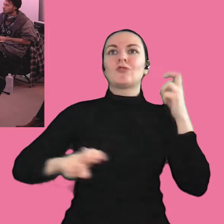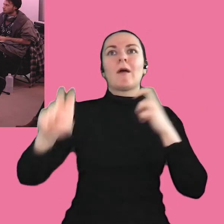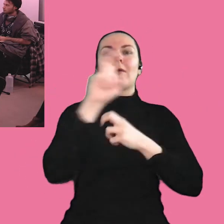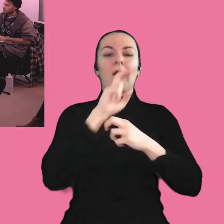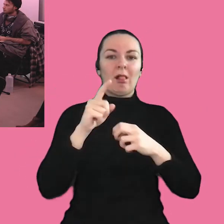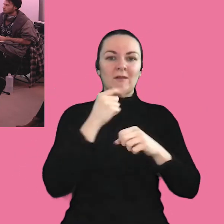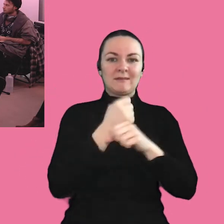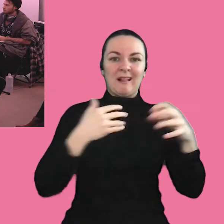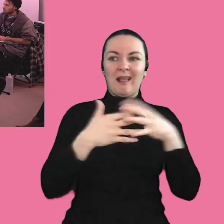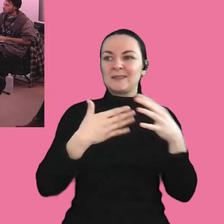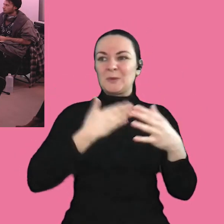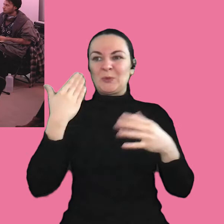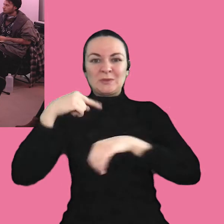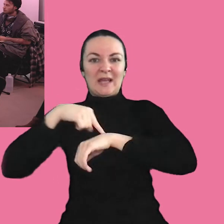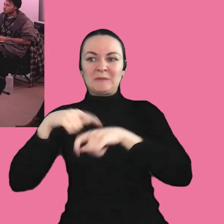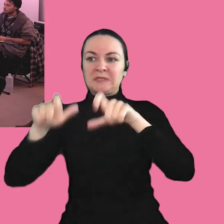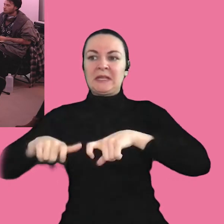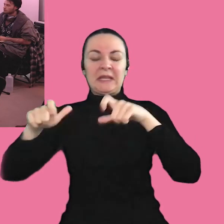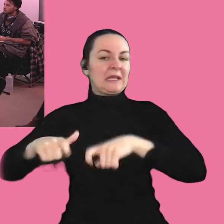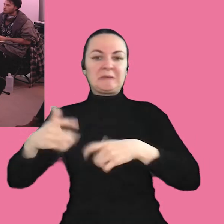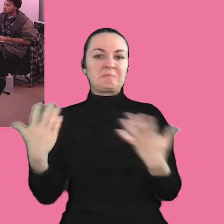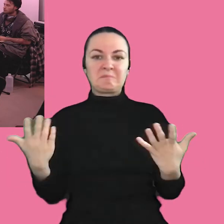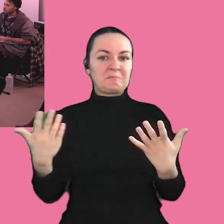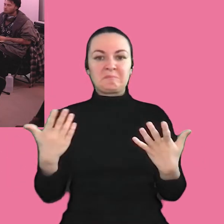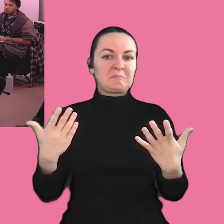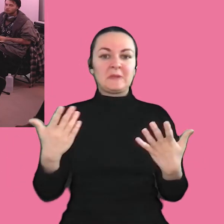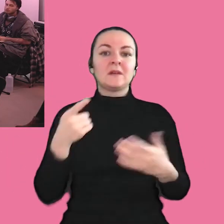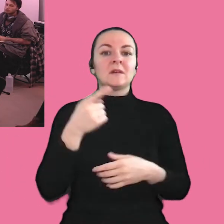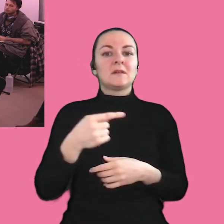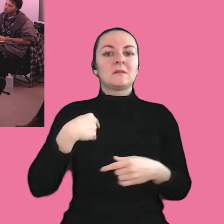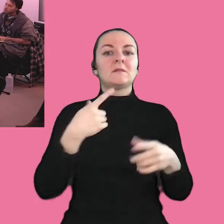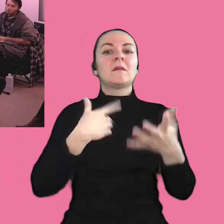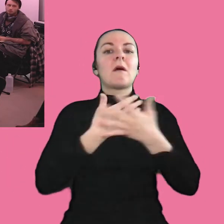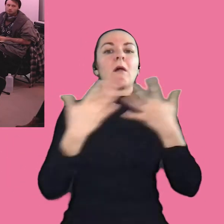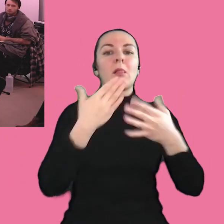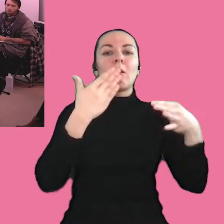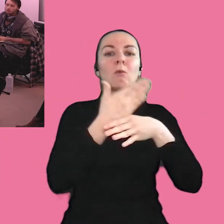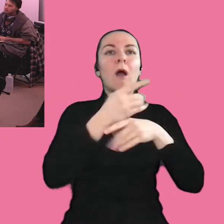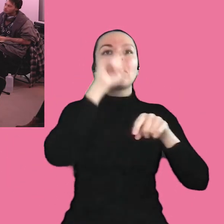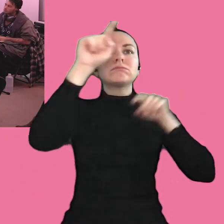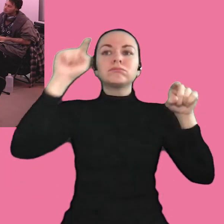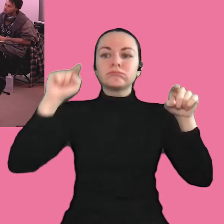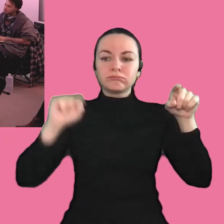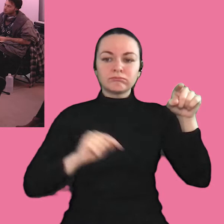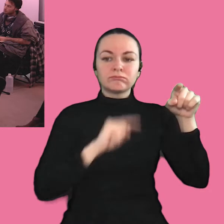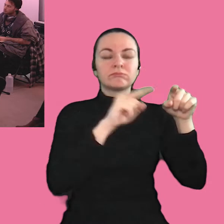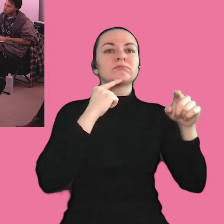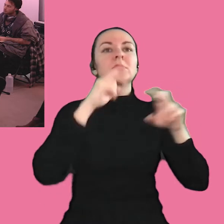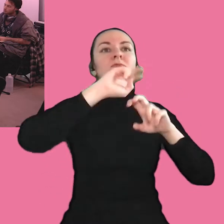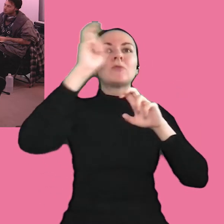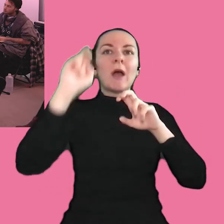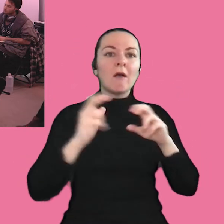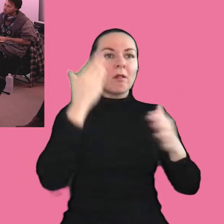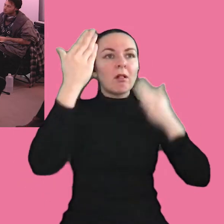around a lot, that I wasn't spending a lot of time in Glasgow, that I was getting a lot of work in other parts of